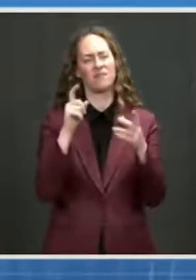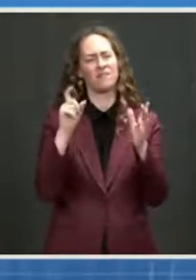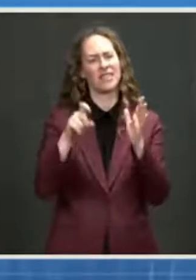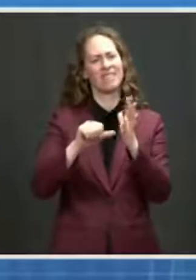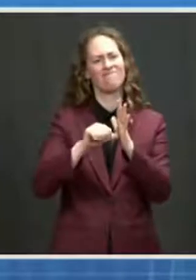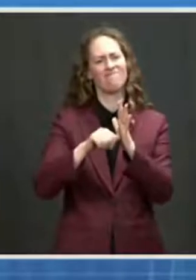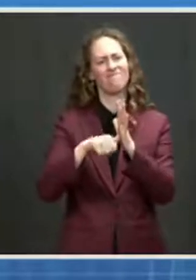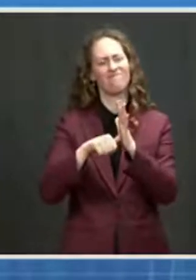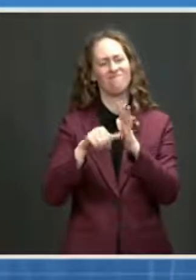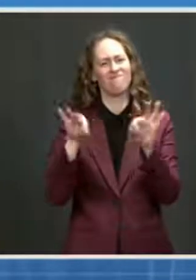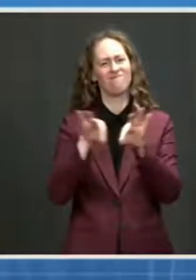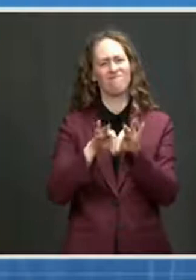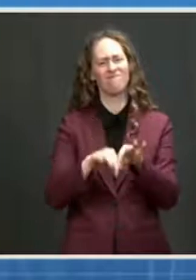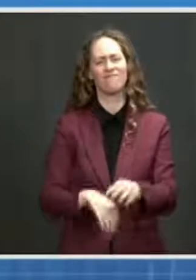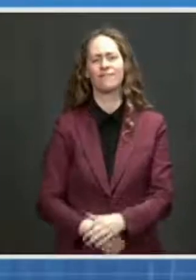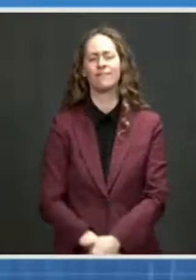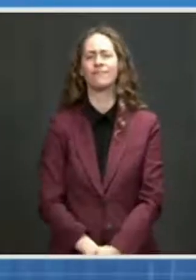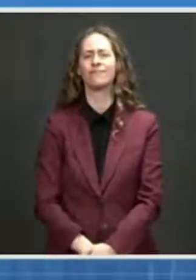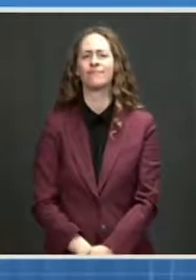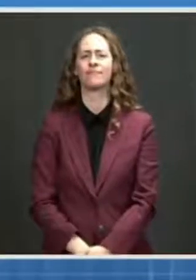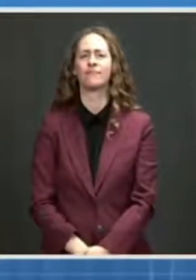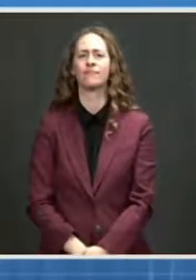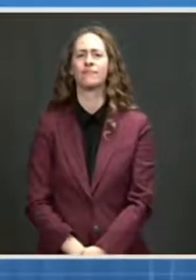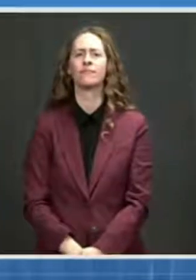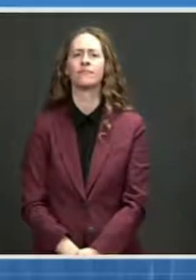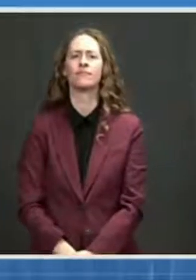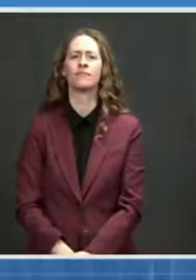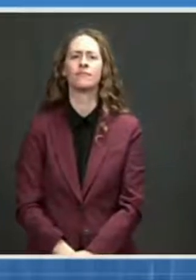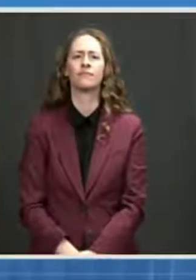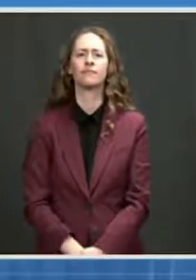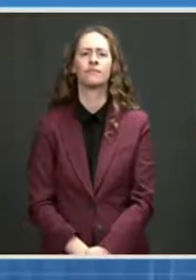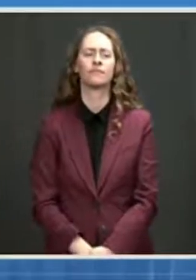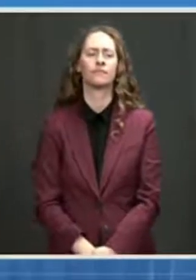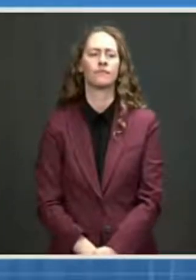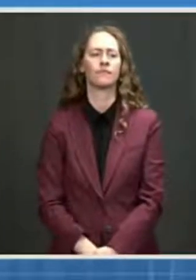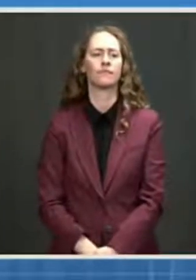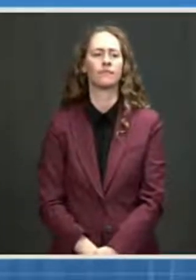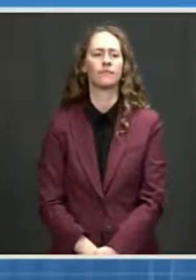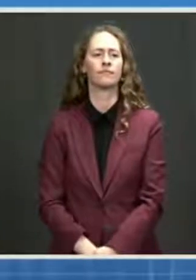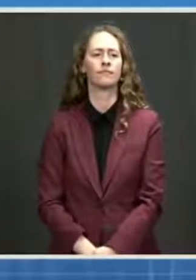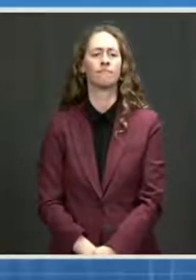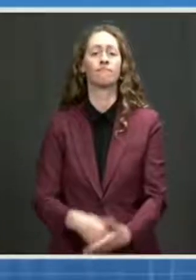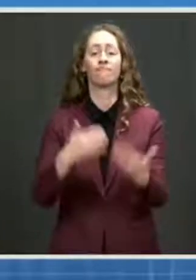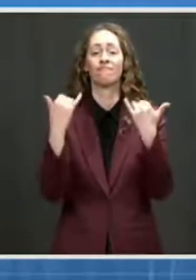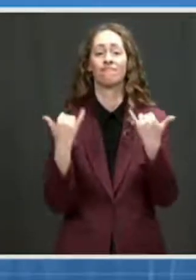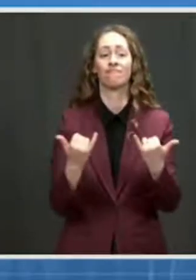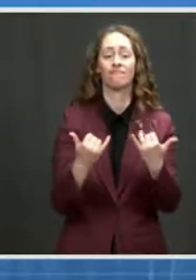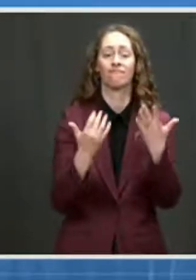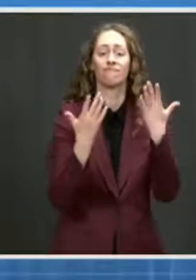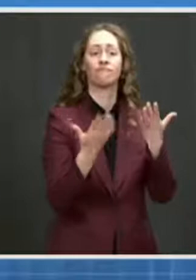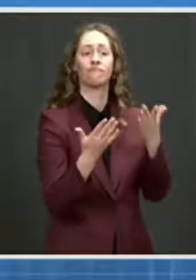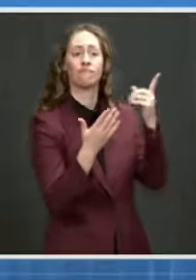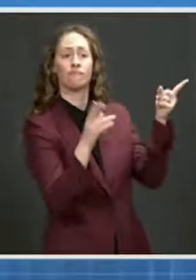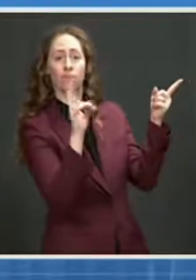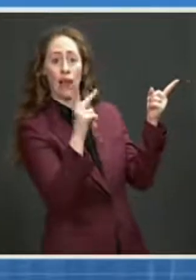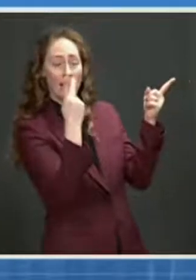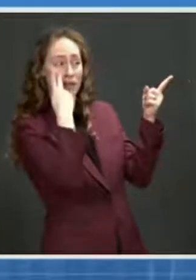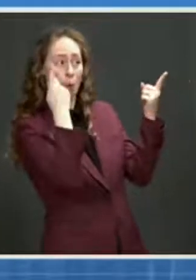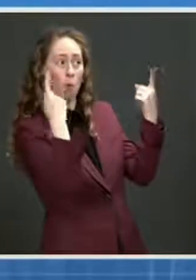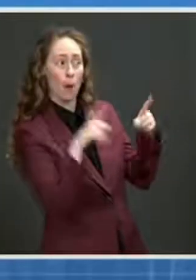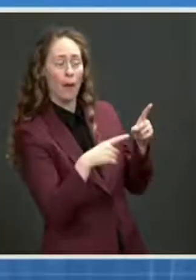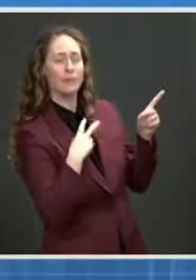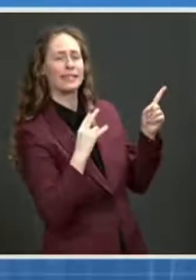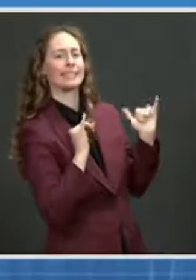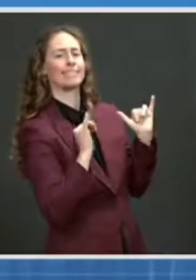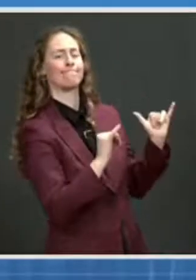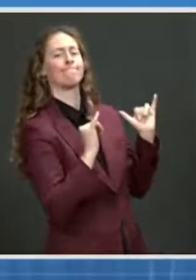slide. Now, what about what's going on in the UK, and why should we learn lessons from this? And